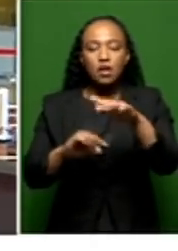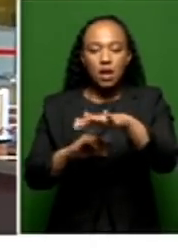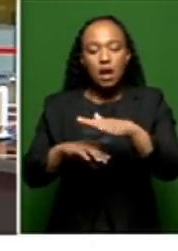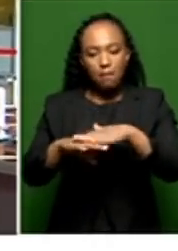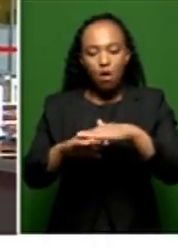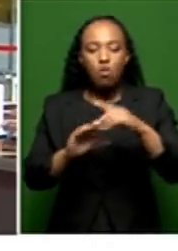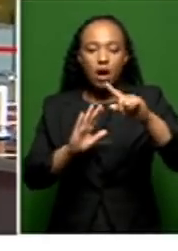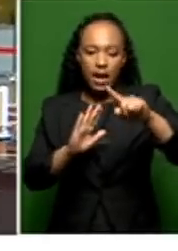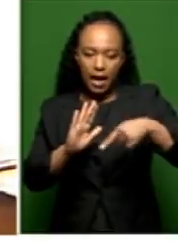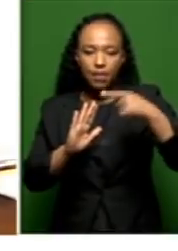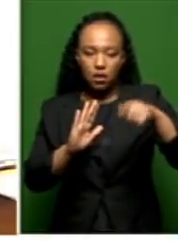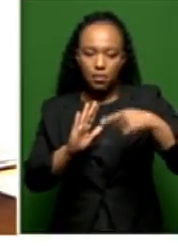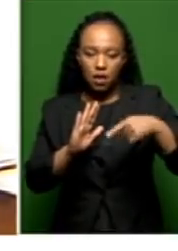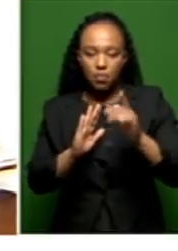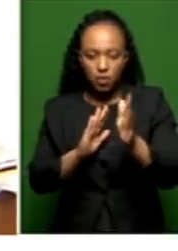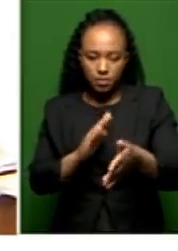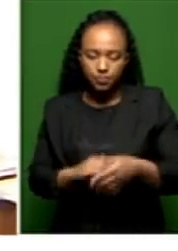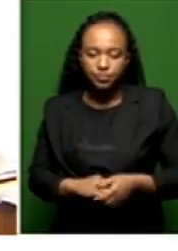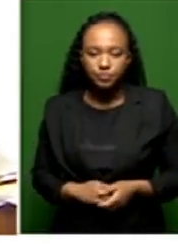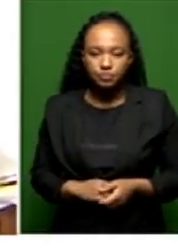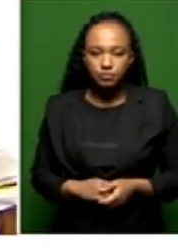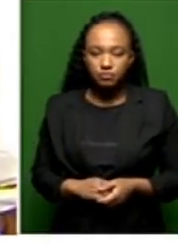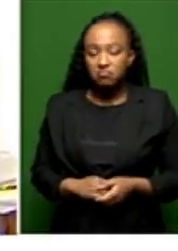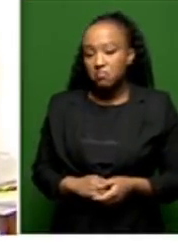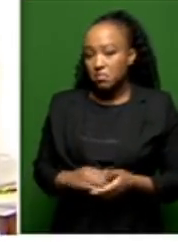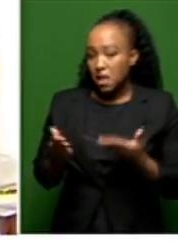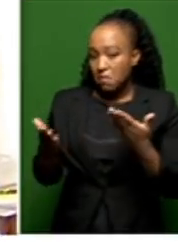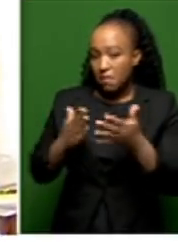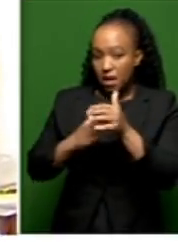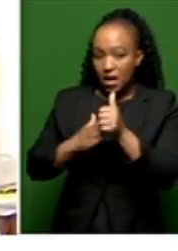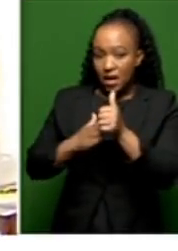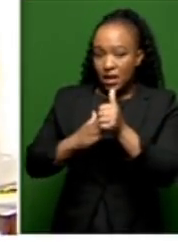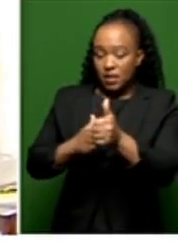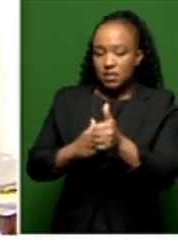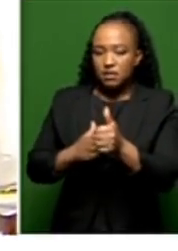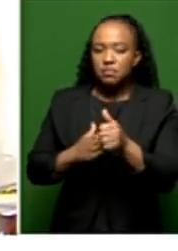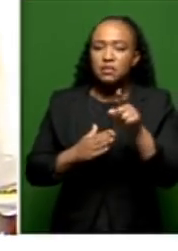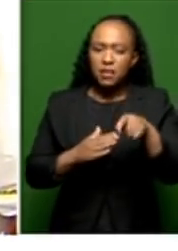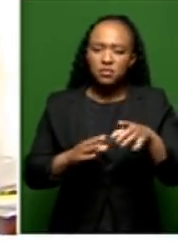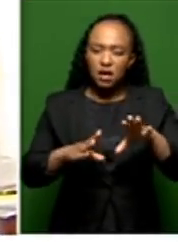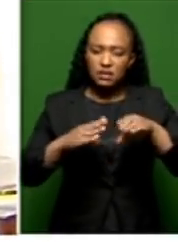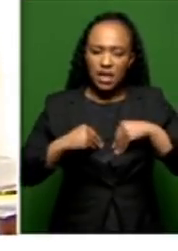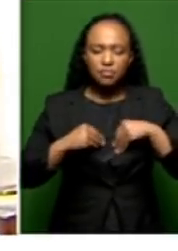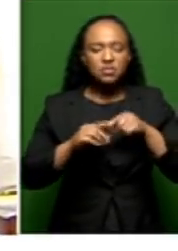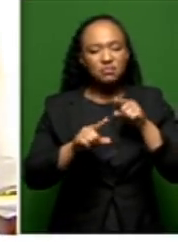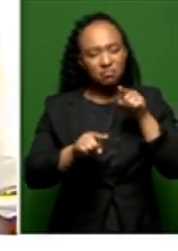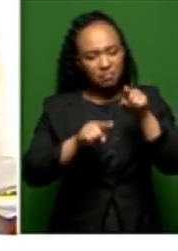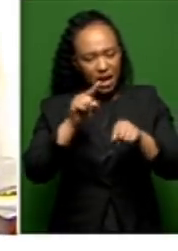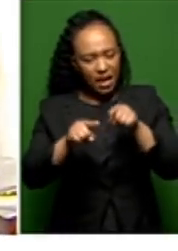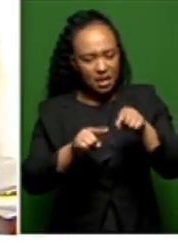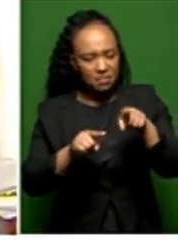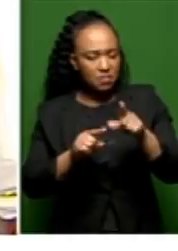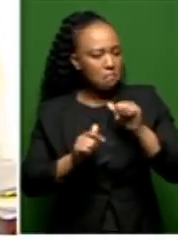come. Shouldn't the leadership take a blame? Because you didn't